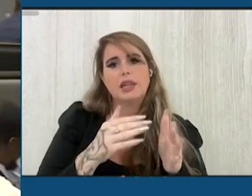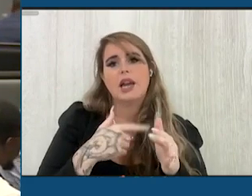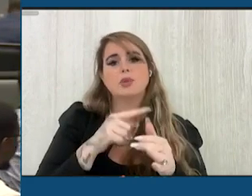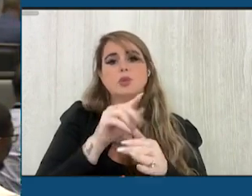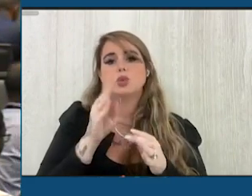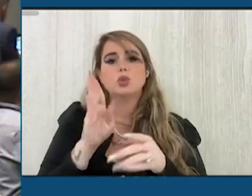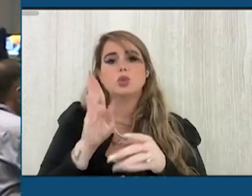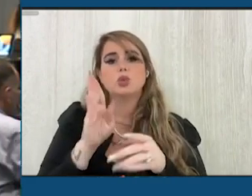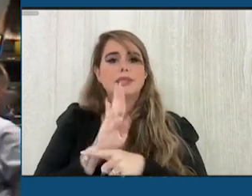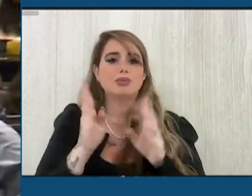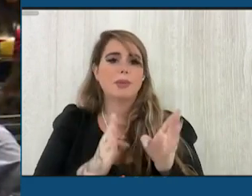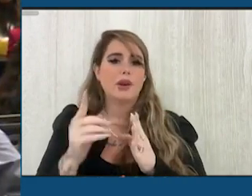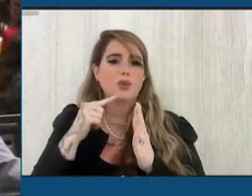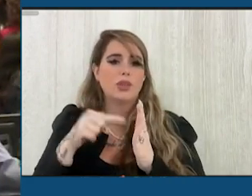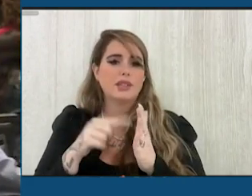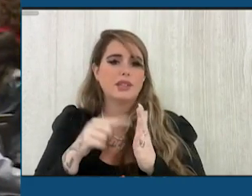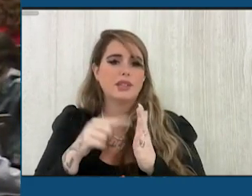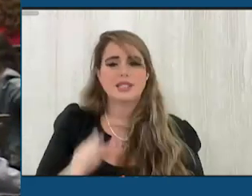presentation.